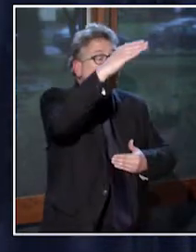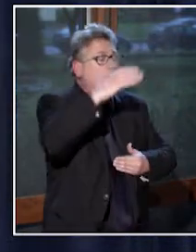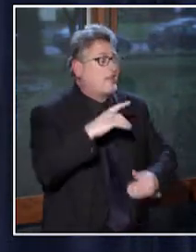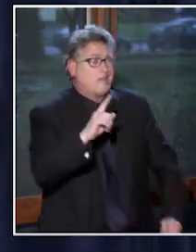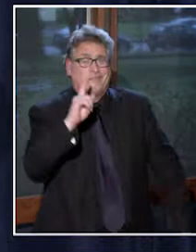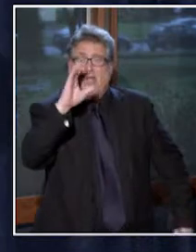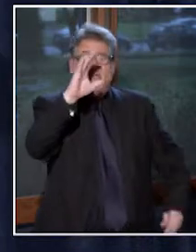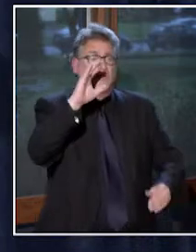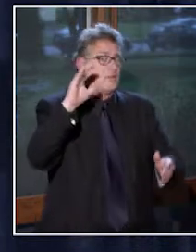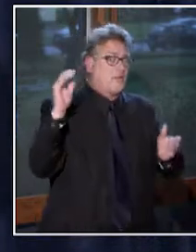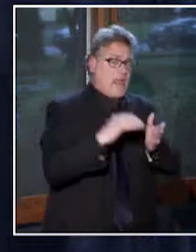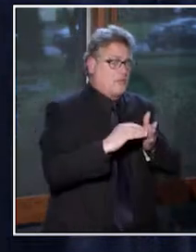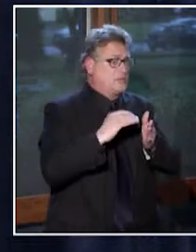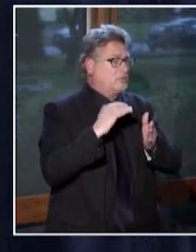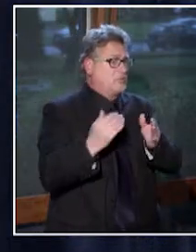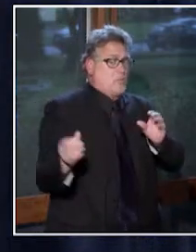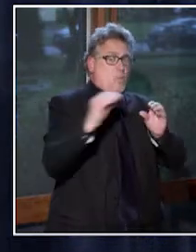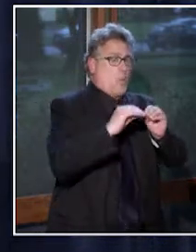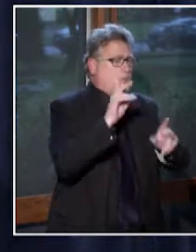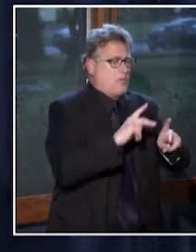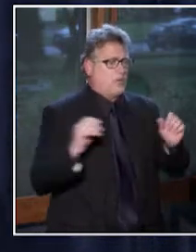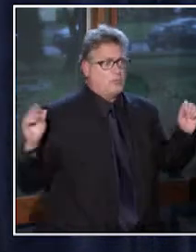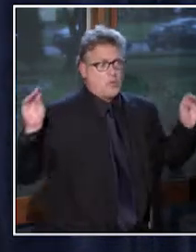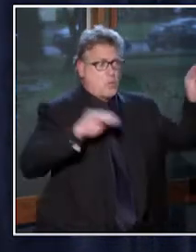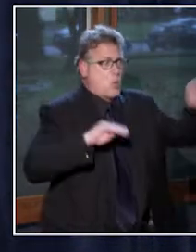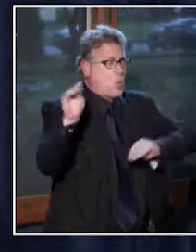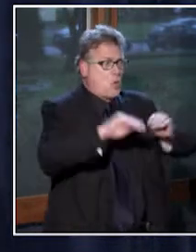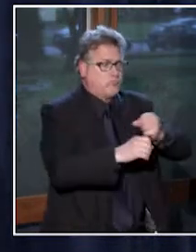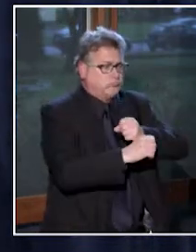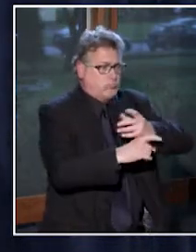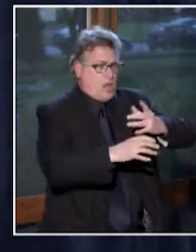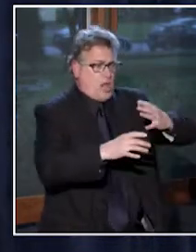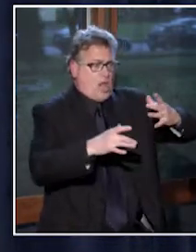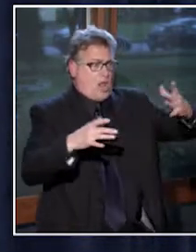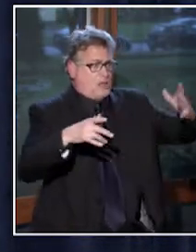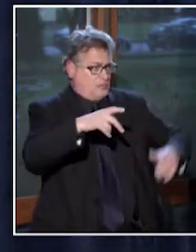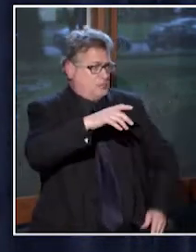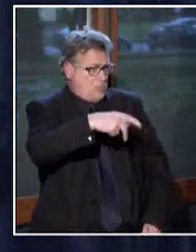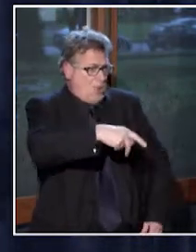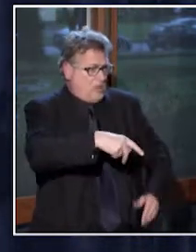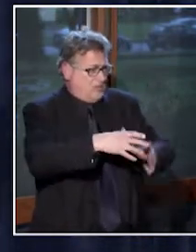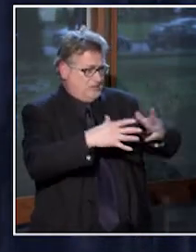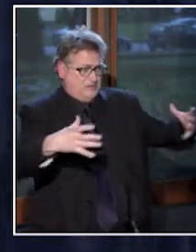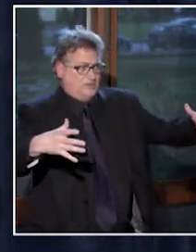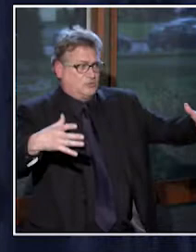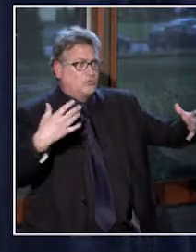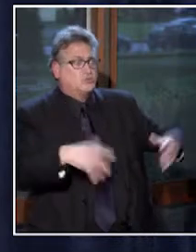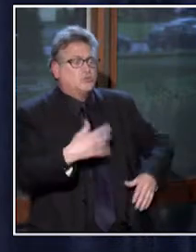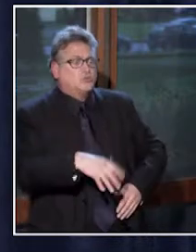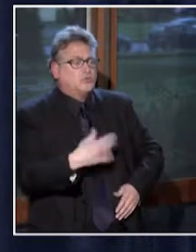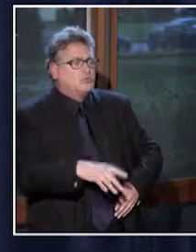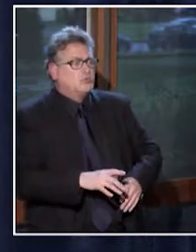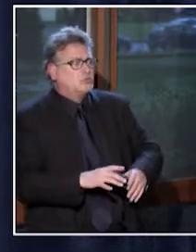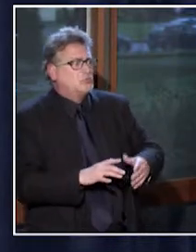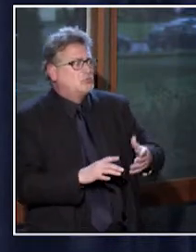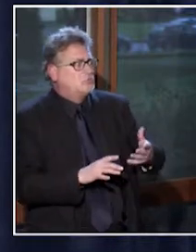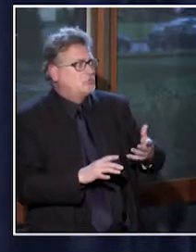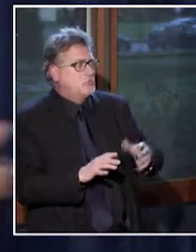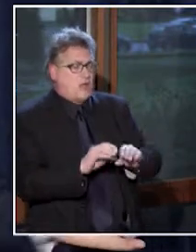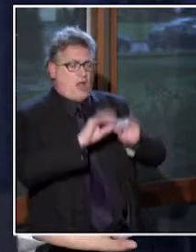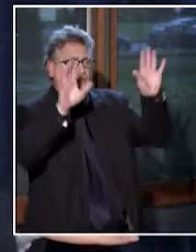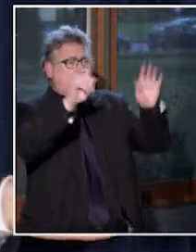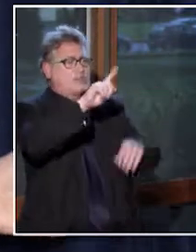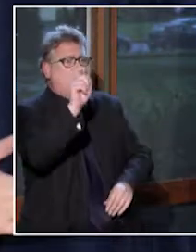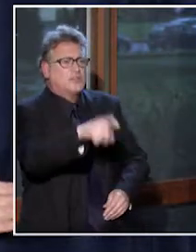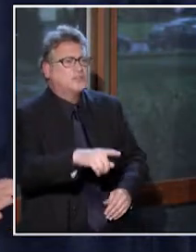thousands of more people living in the city of Portland and the surrounding region. It raises some obvious questions.